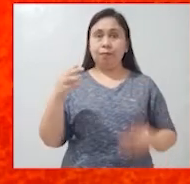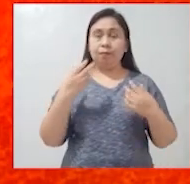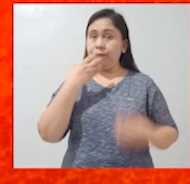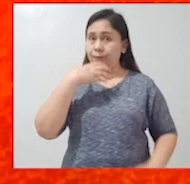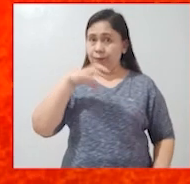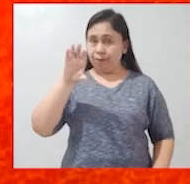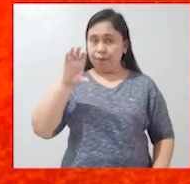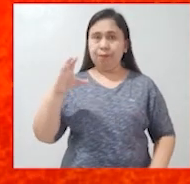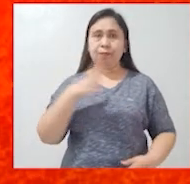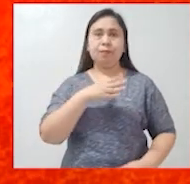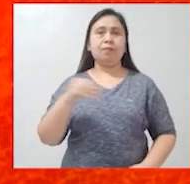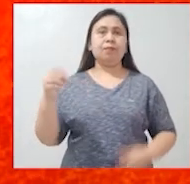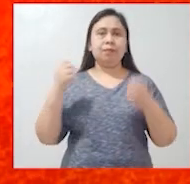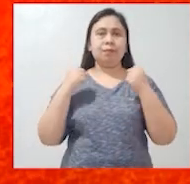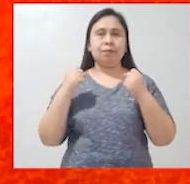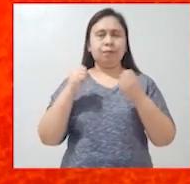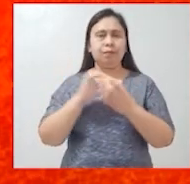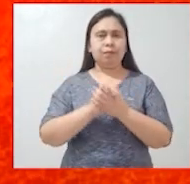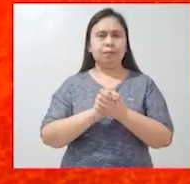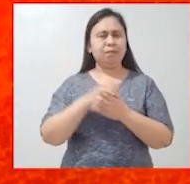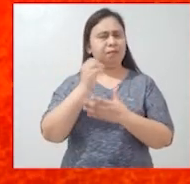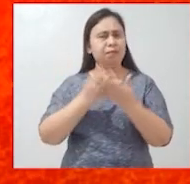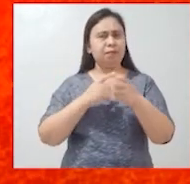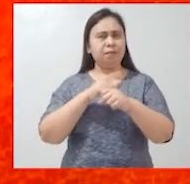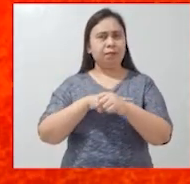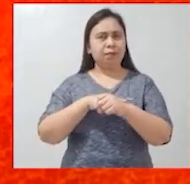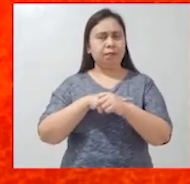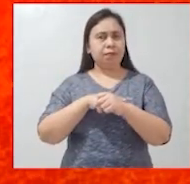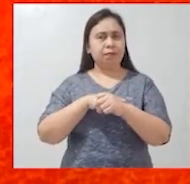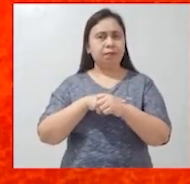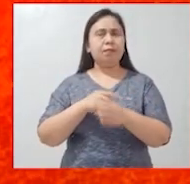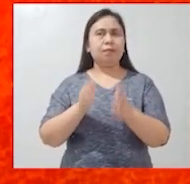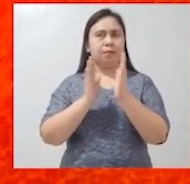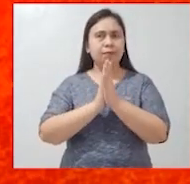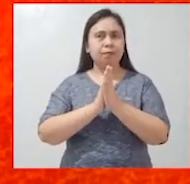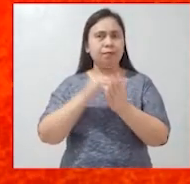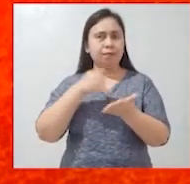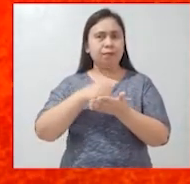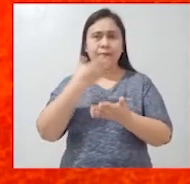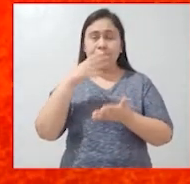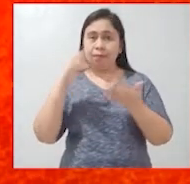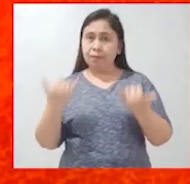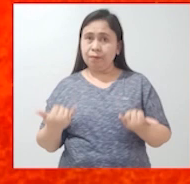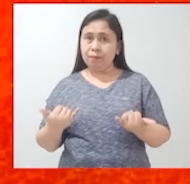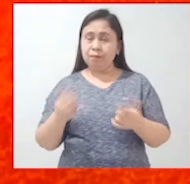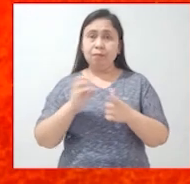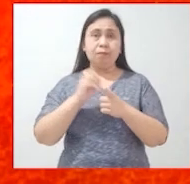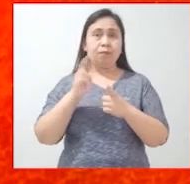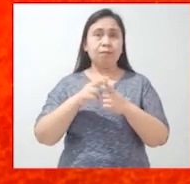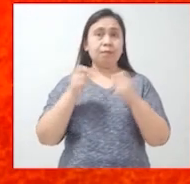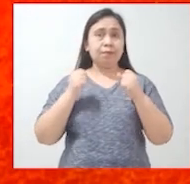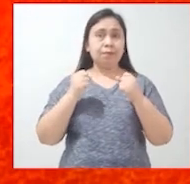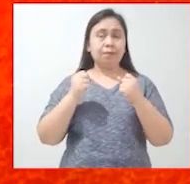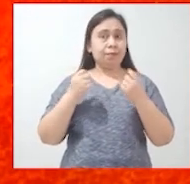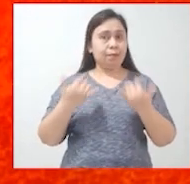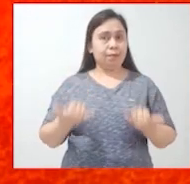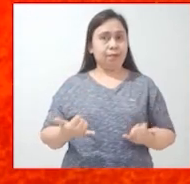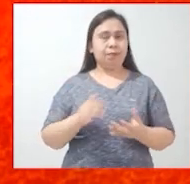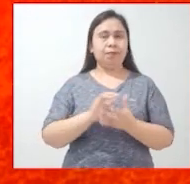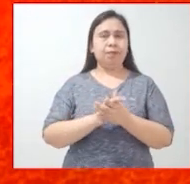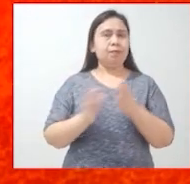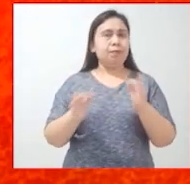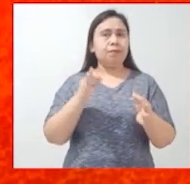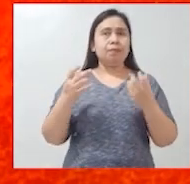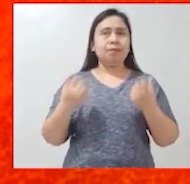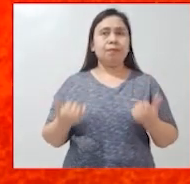cold. We sometimes remark, "Isn't it hot today?" or "It's cold today."